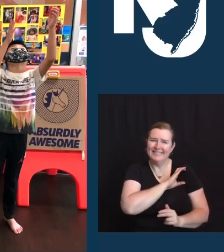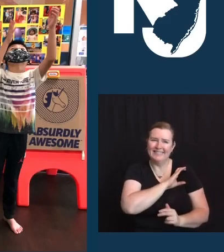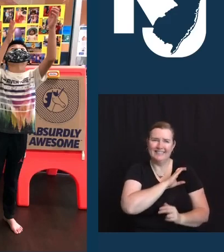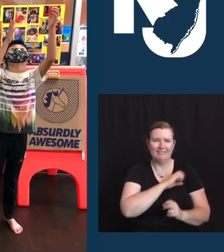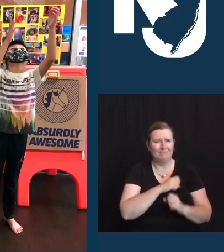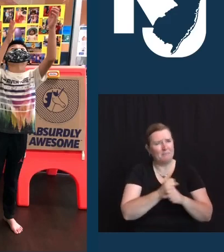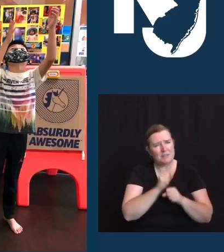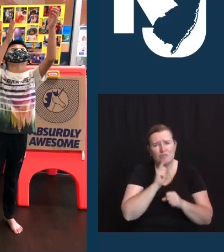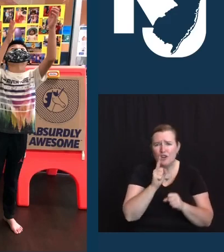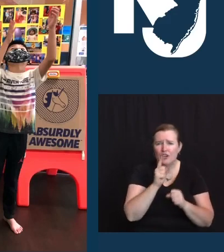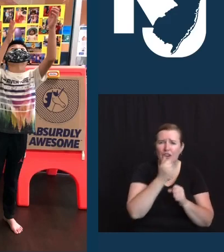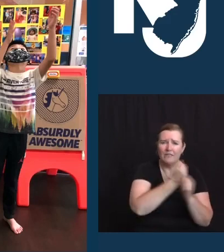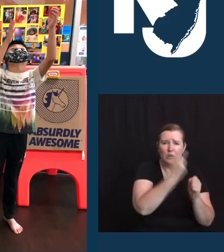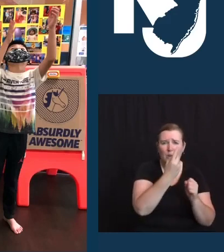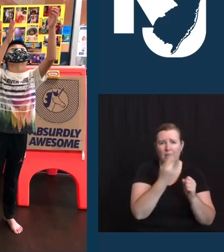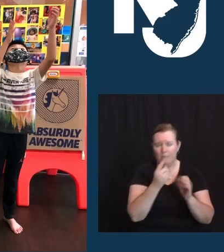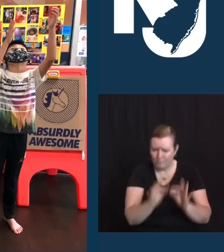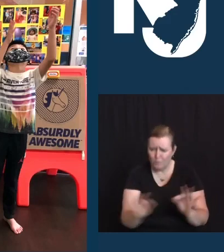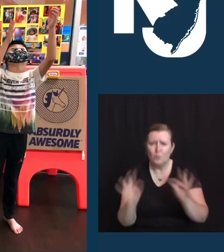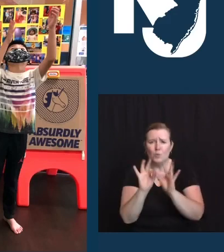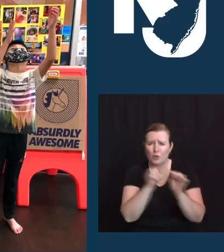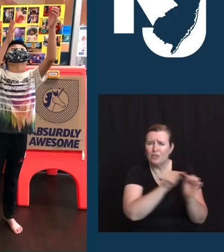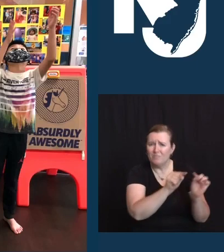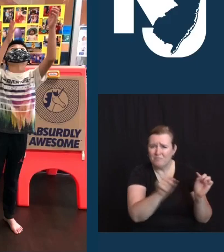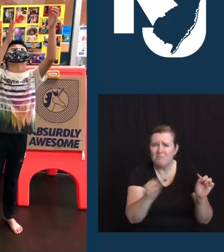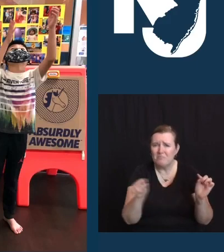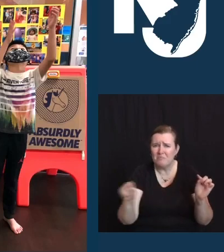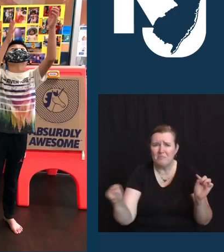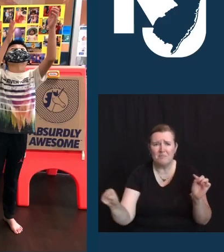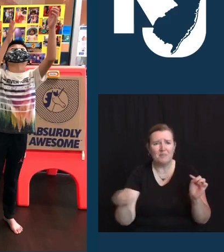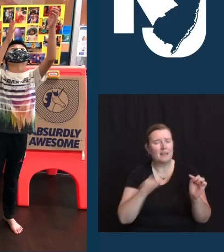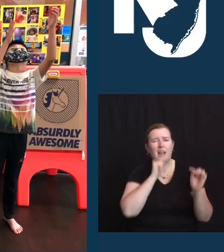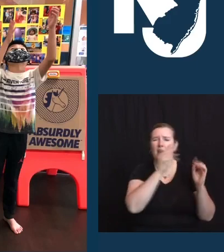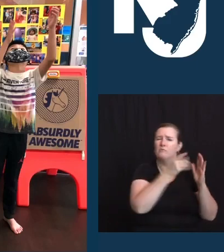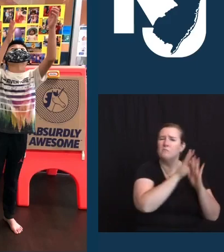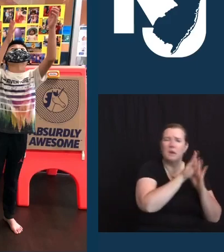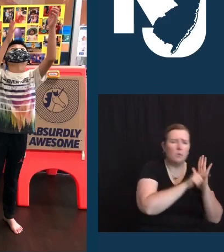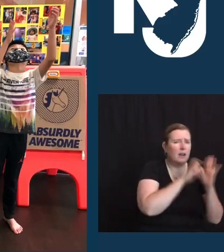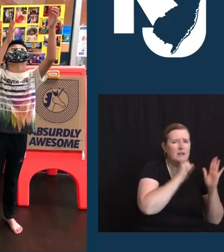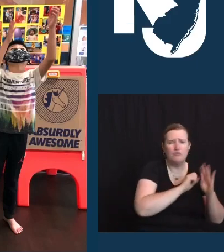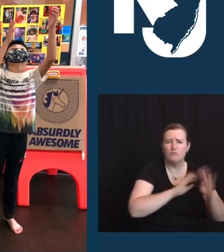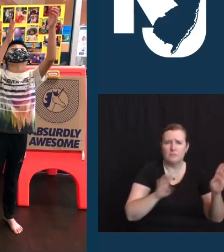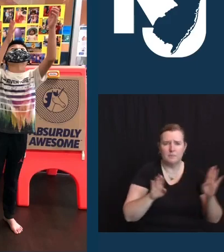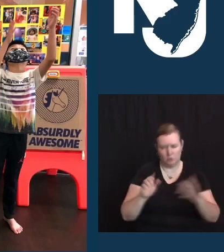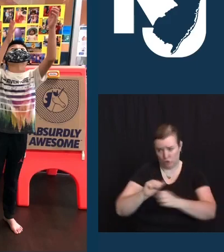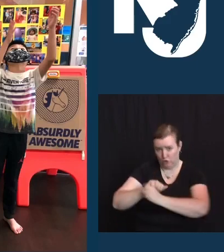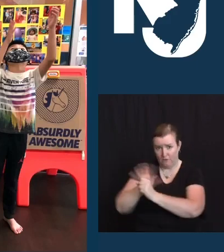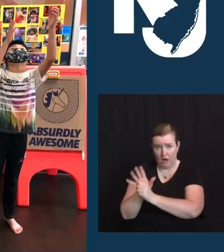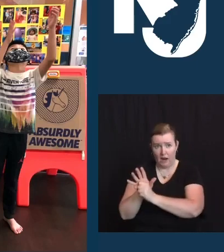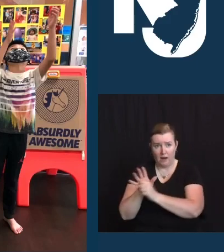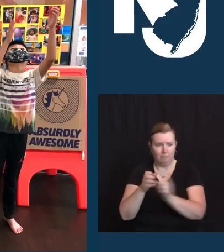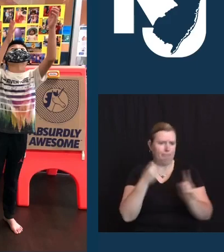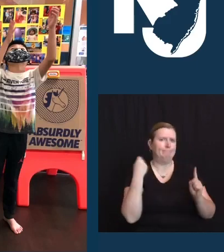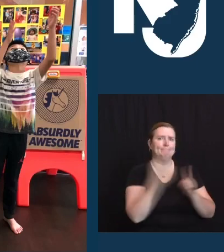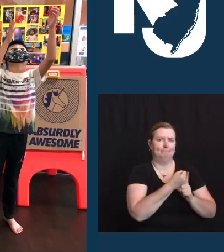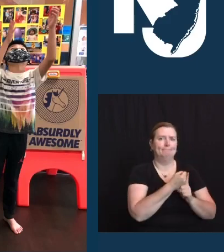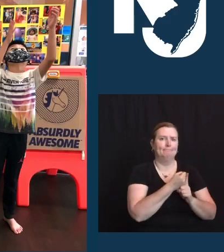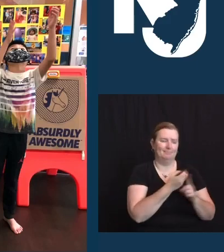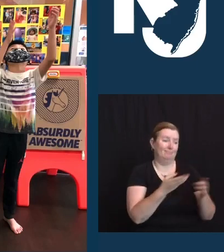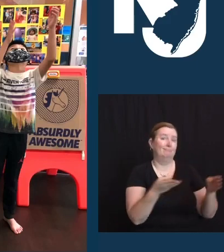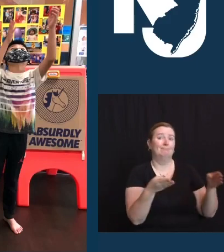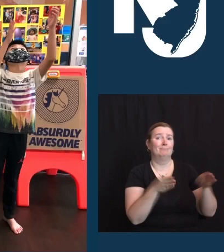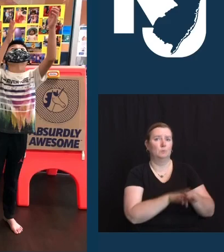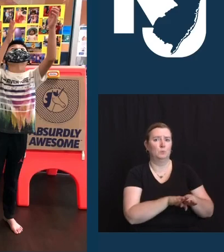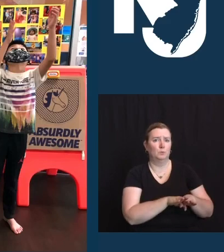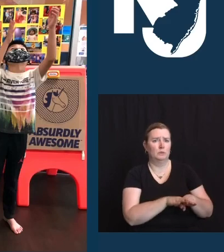ability, age, or background. Obviously, when the pandemic hit, the Little Gym had to temporarily close its doors. Through the